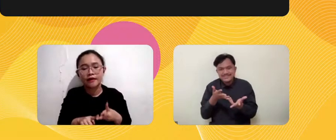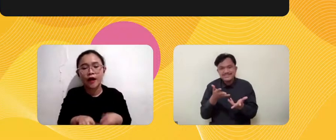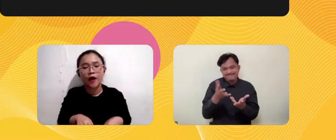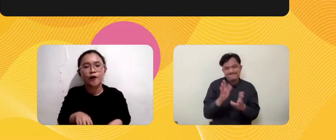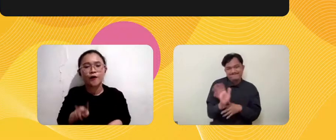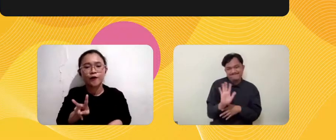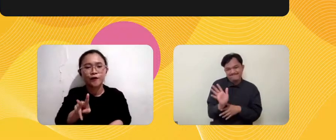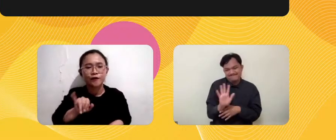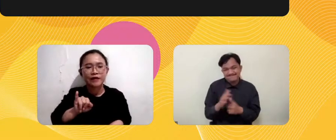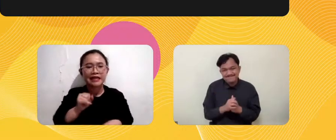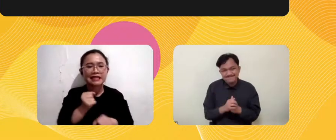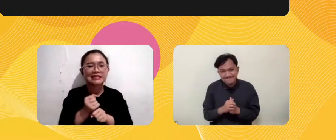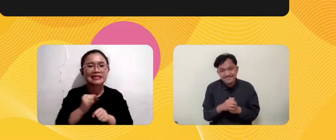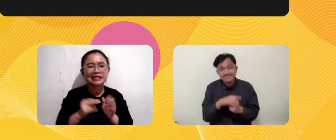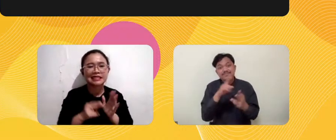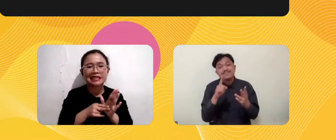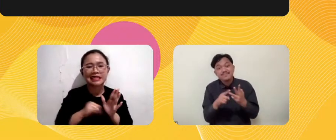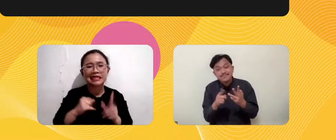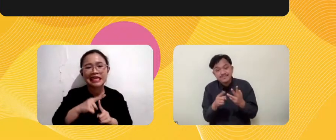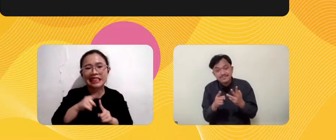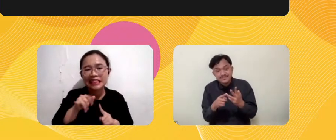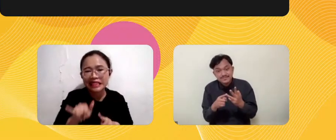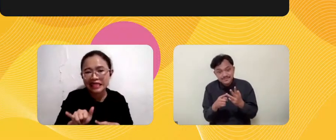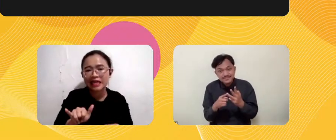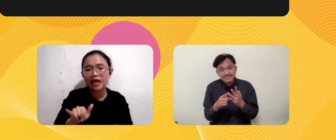in regions that